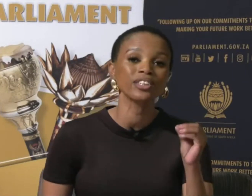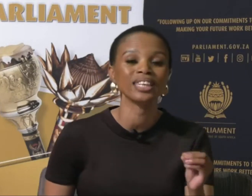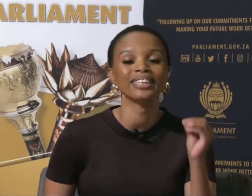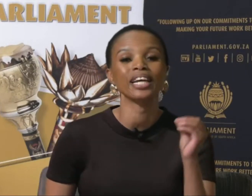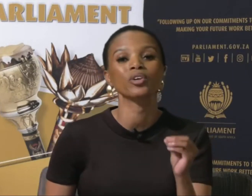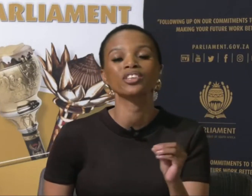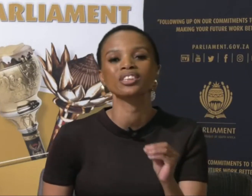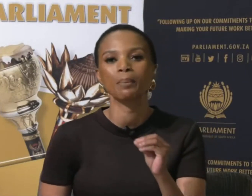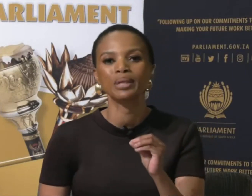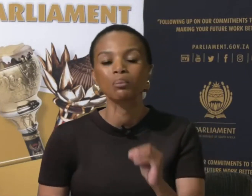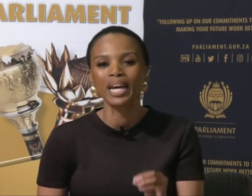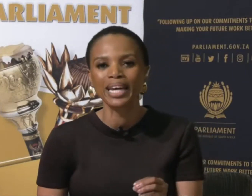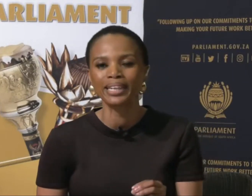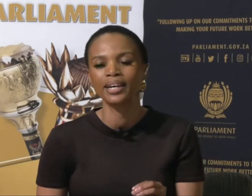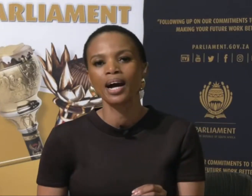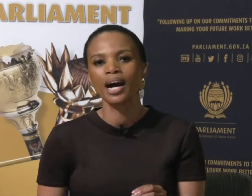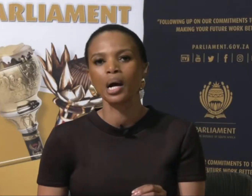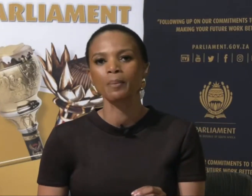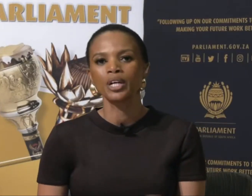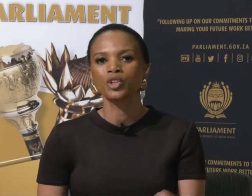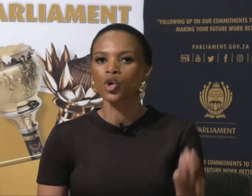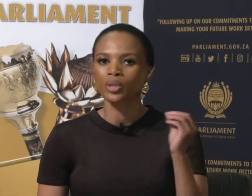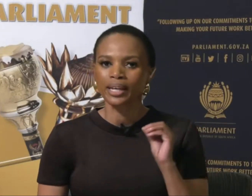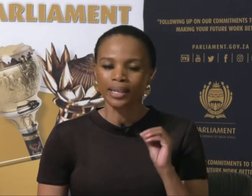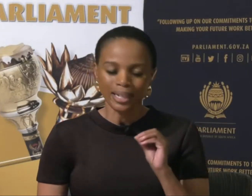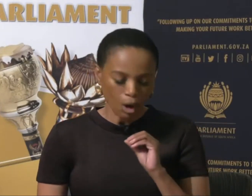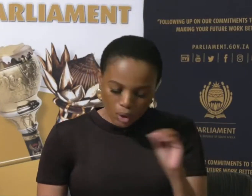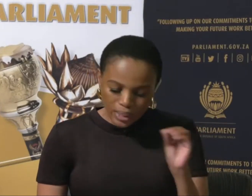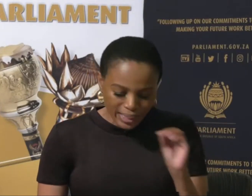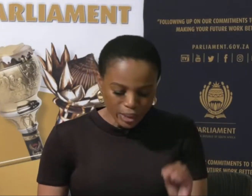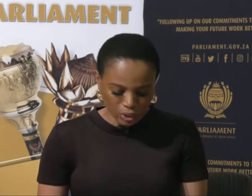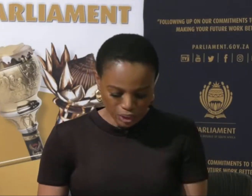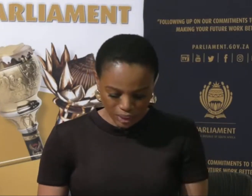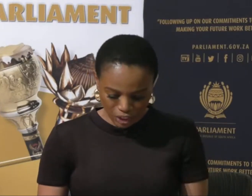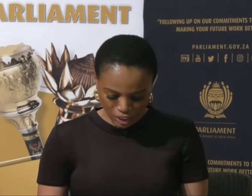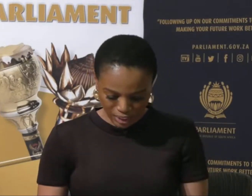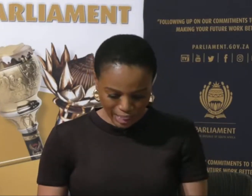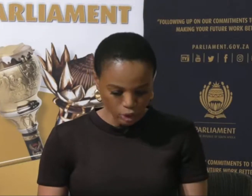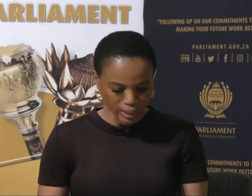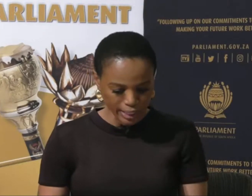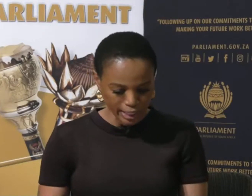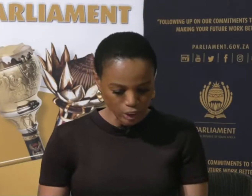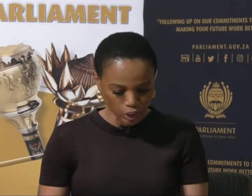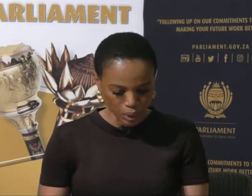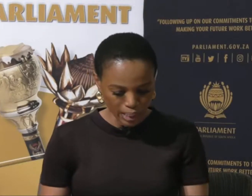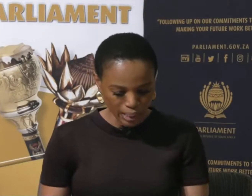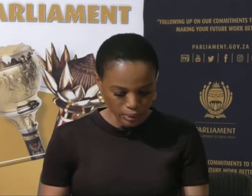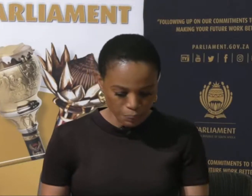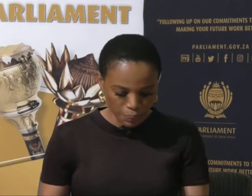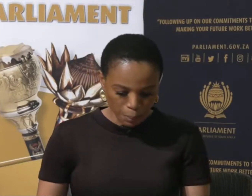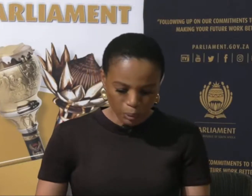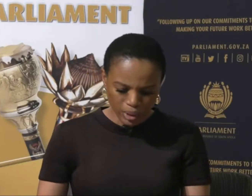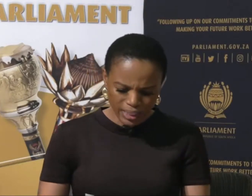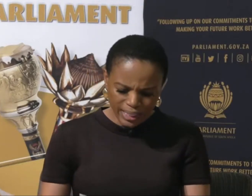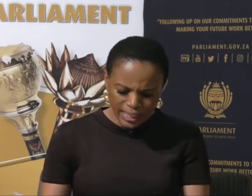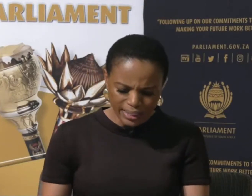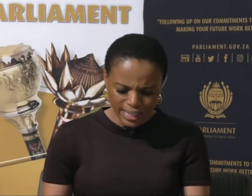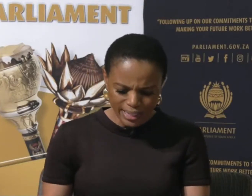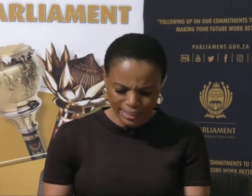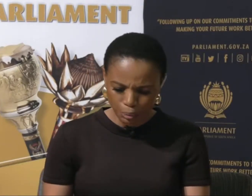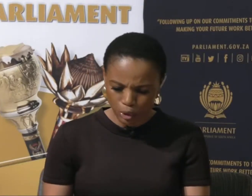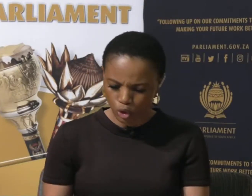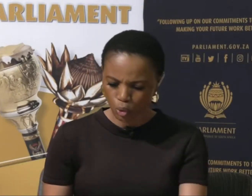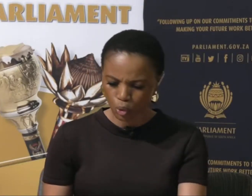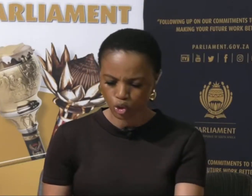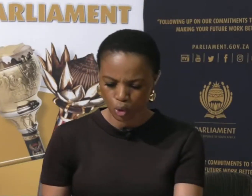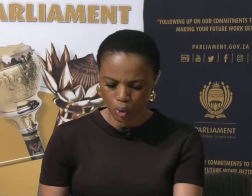allocations, as allocations are being made, that all the key considerations are actually taken into account. But one of the key things that